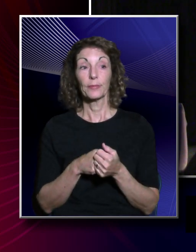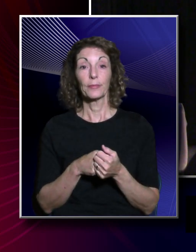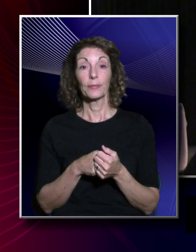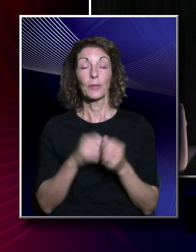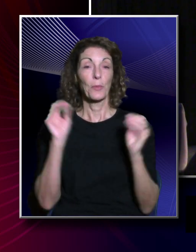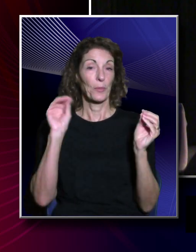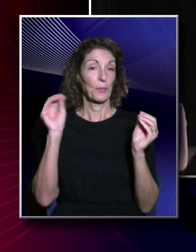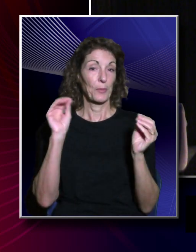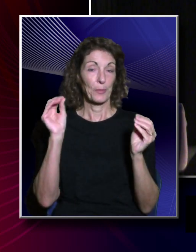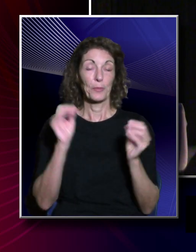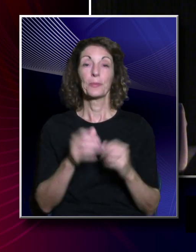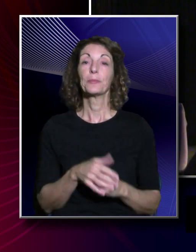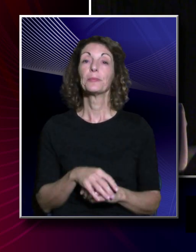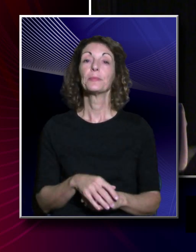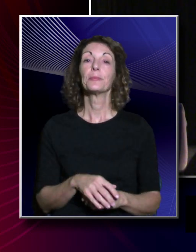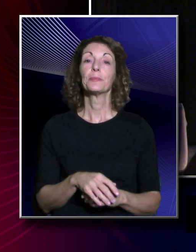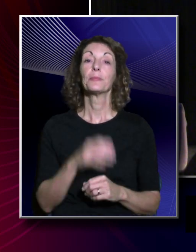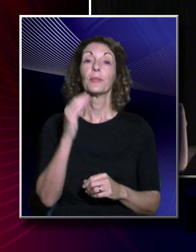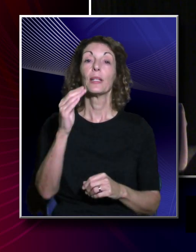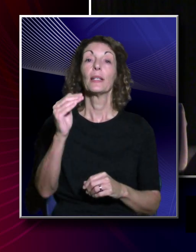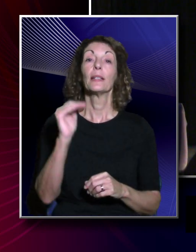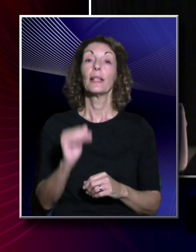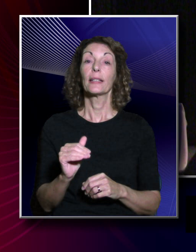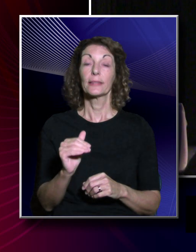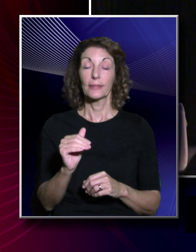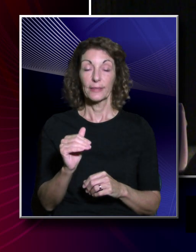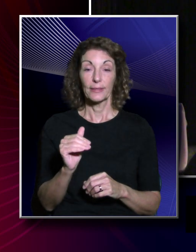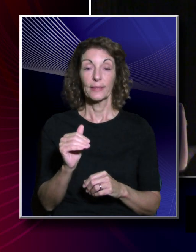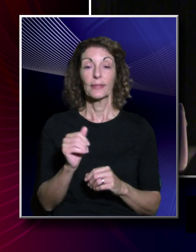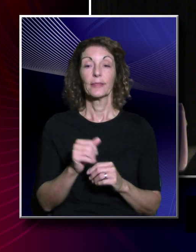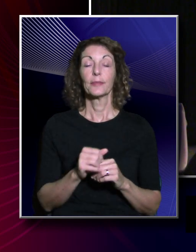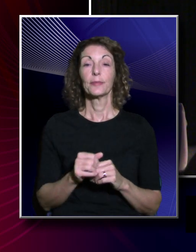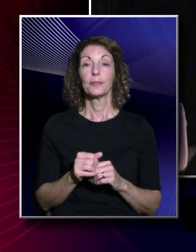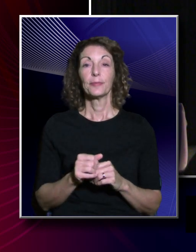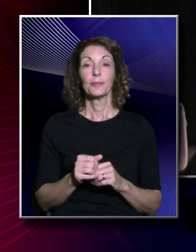Okay. Next up is